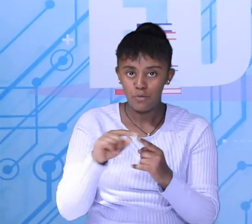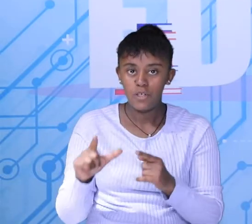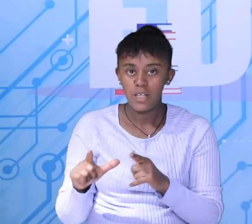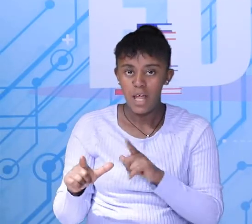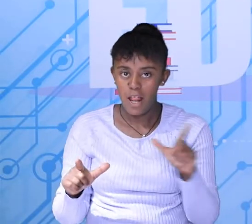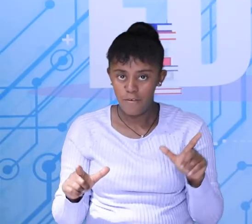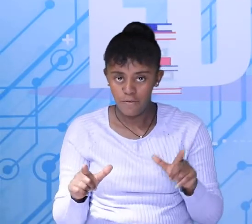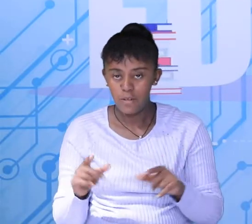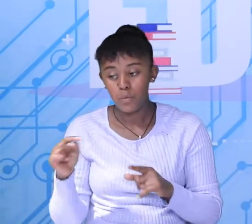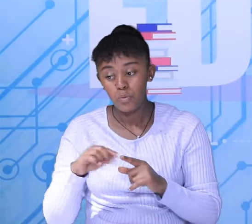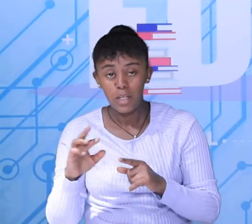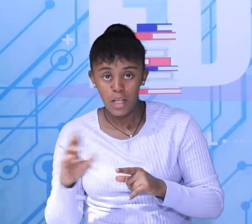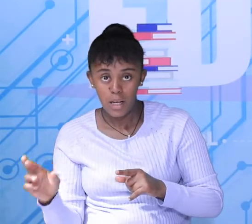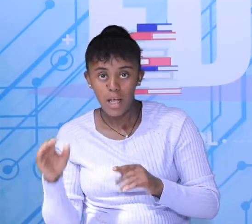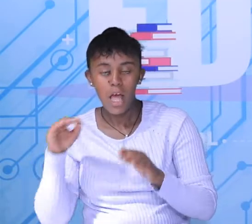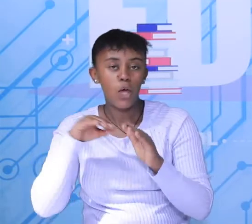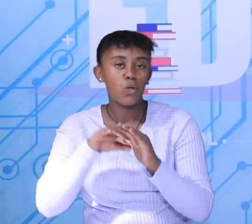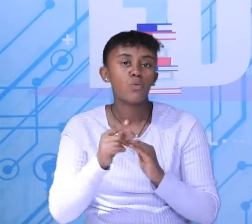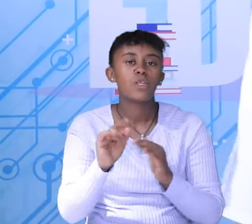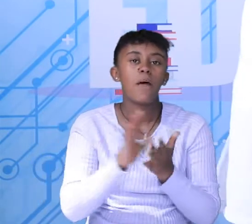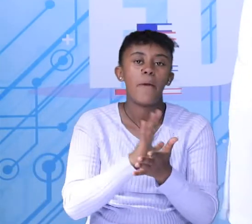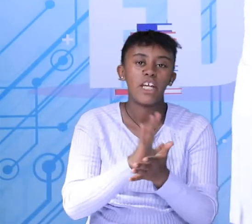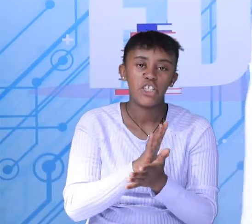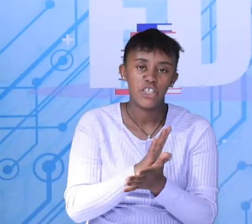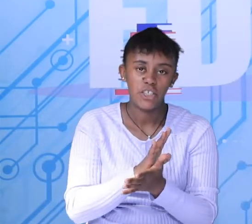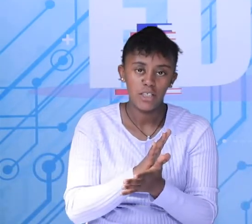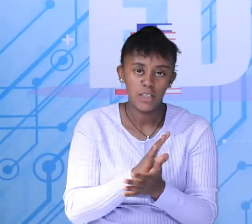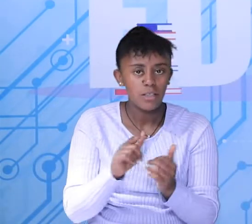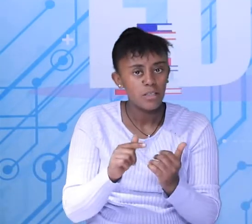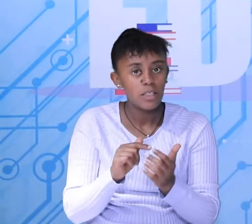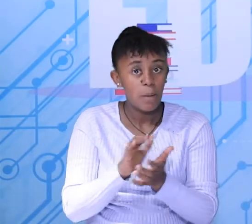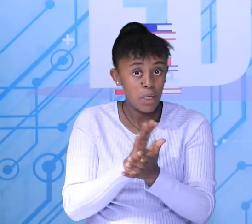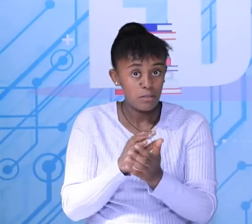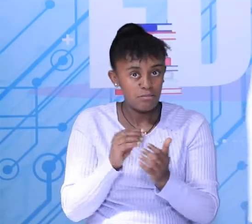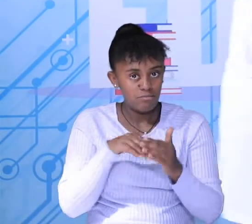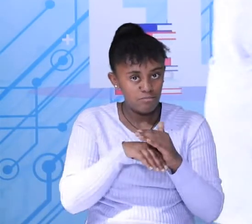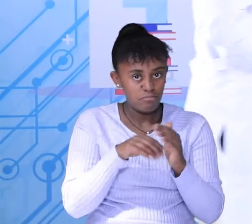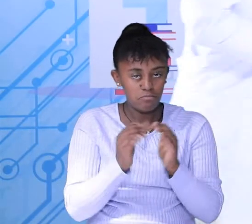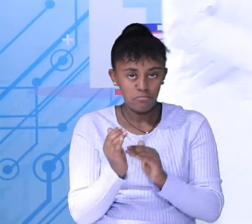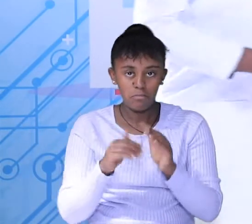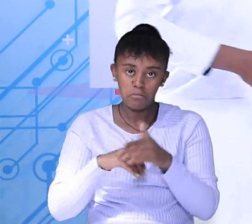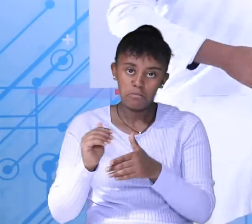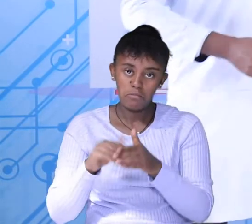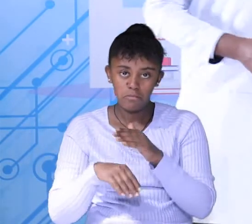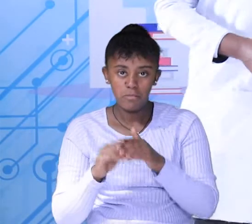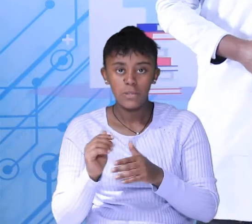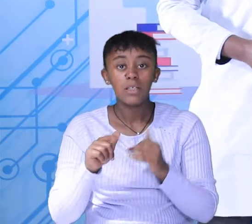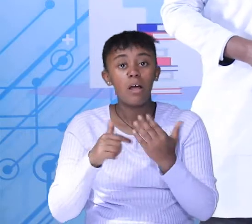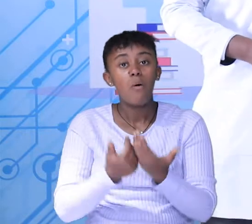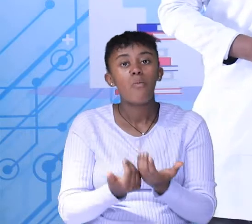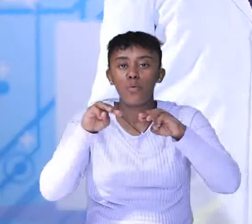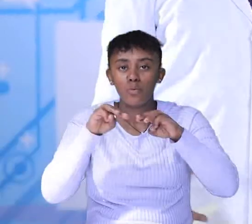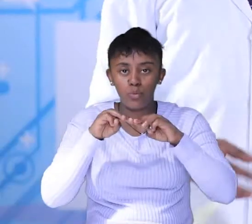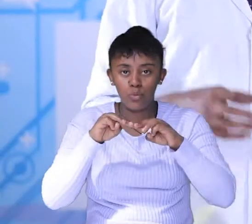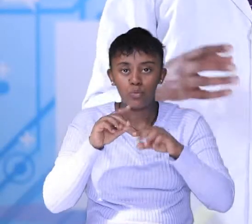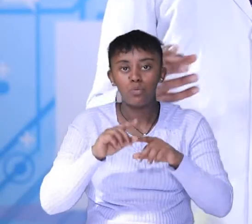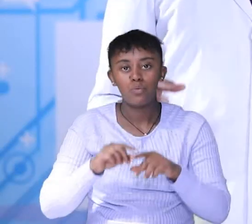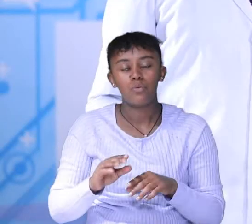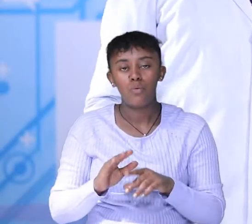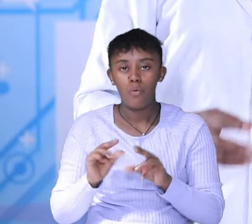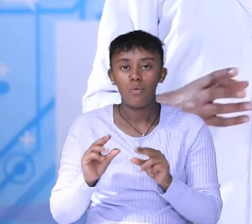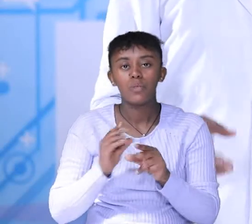sine theta, but the product of currents and area is known to be magnetic dipole moment, and